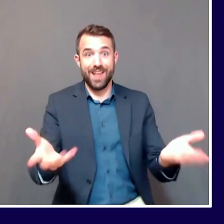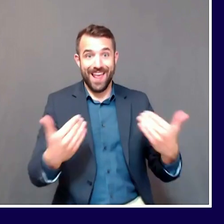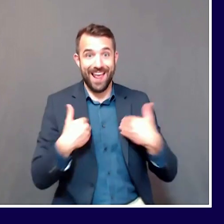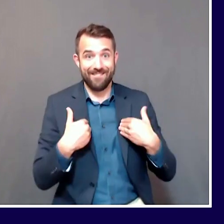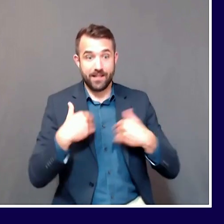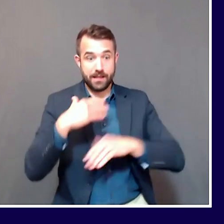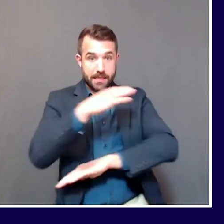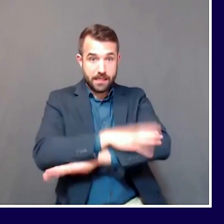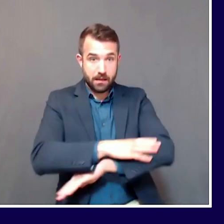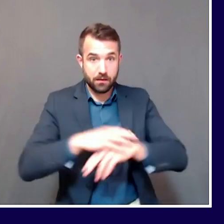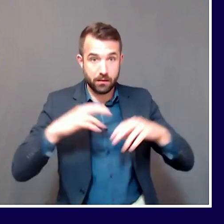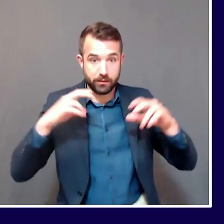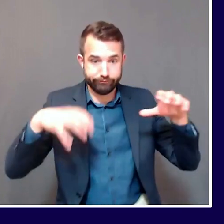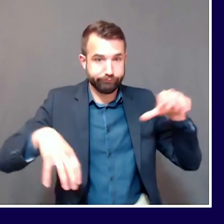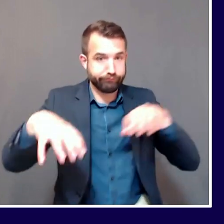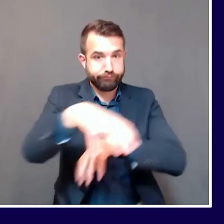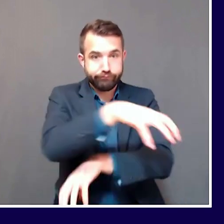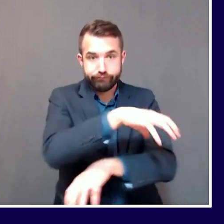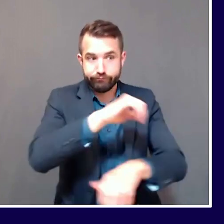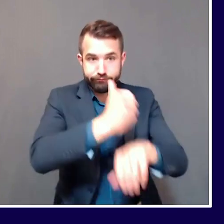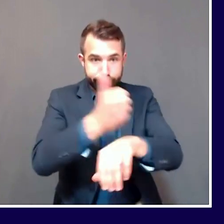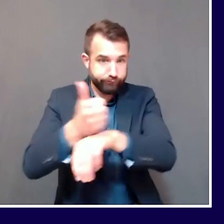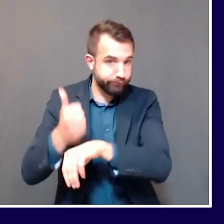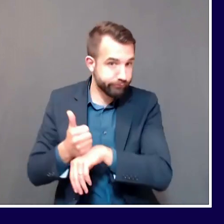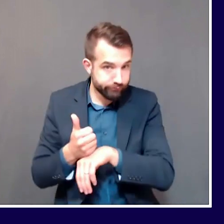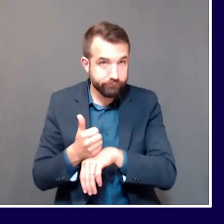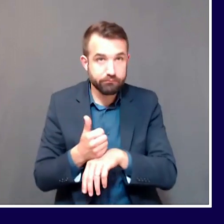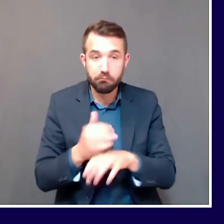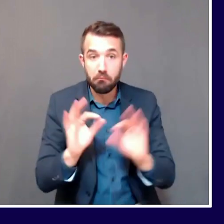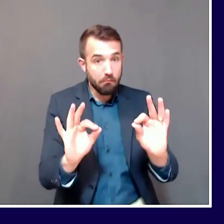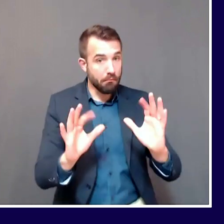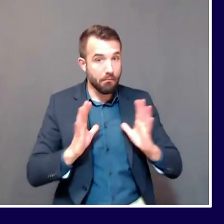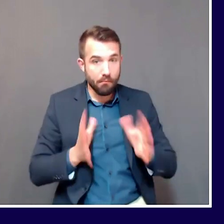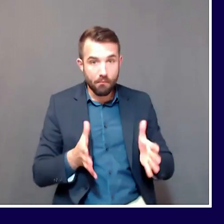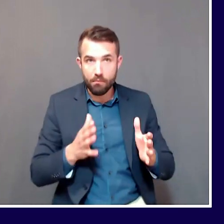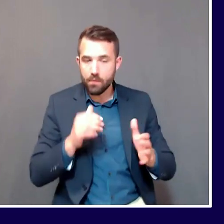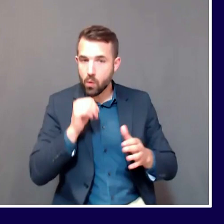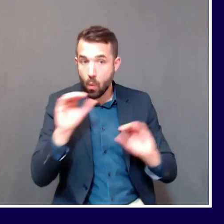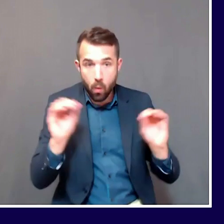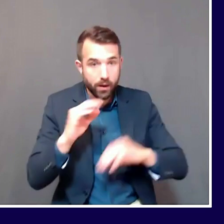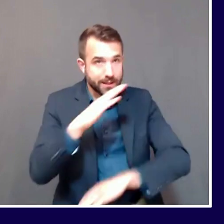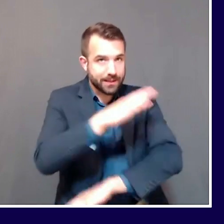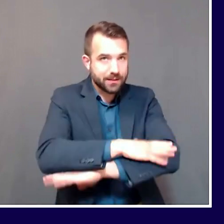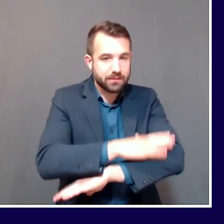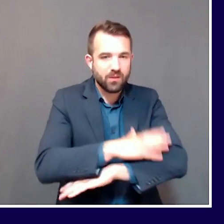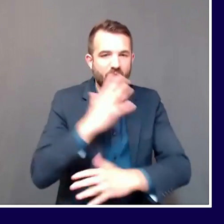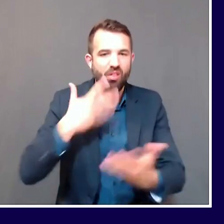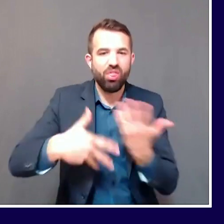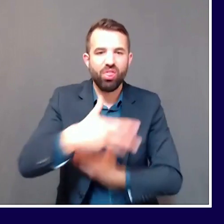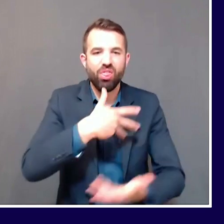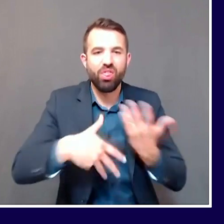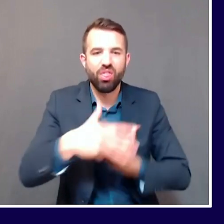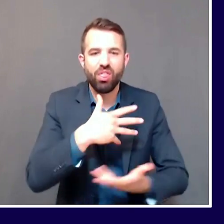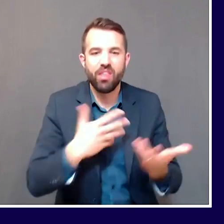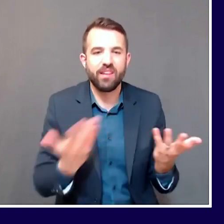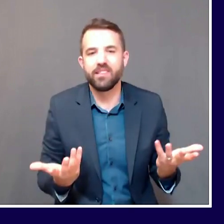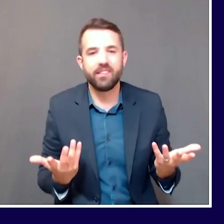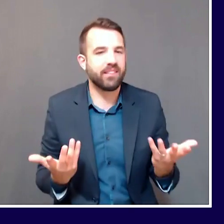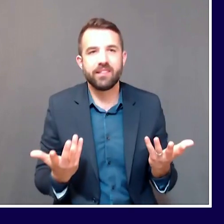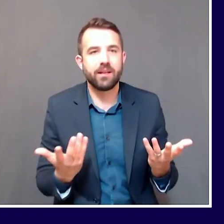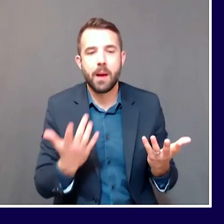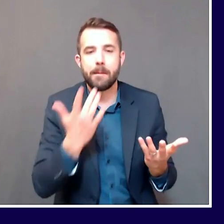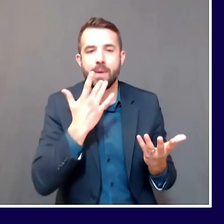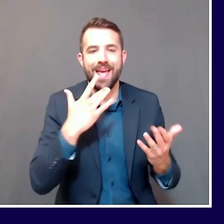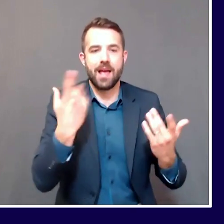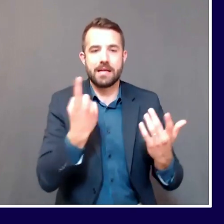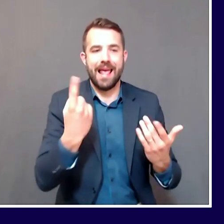there's not as much congregation when you don't have tables. It's just an easier way to manage flow and ensure those